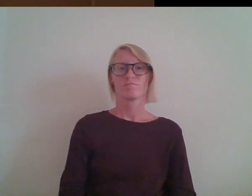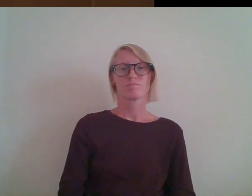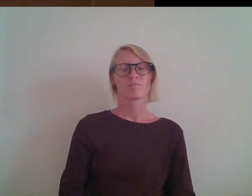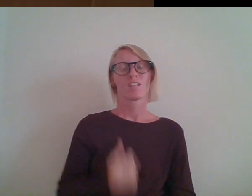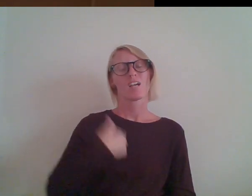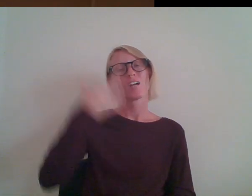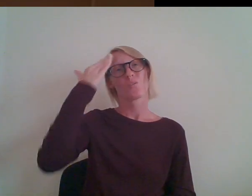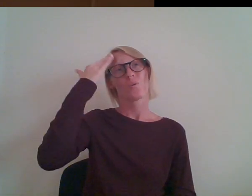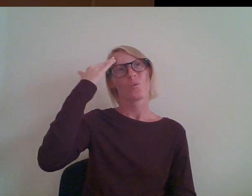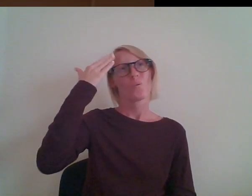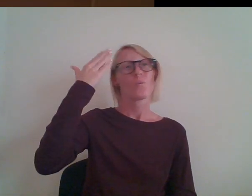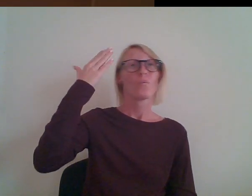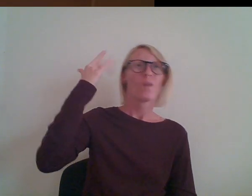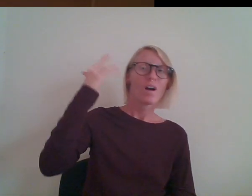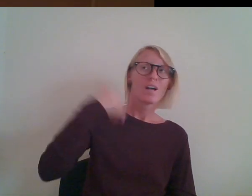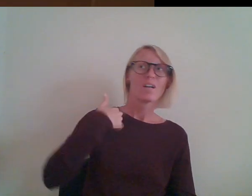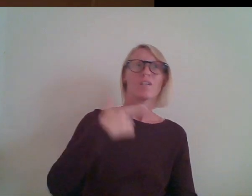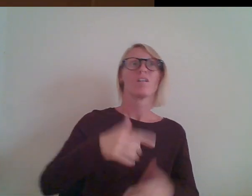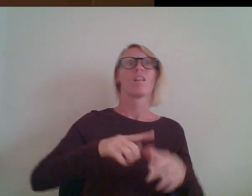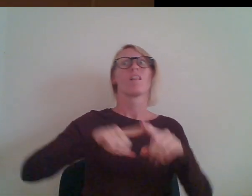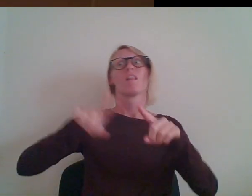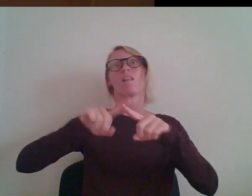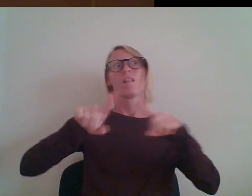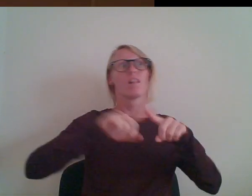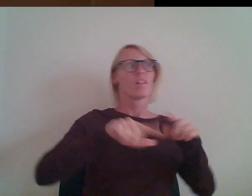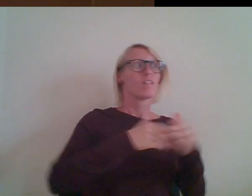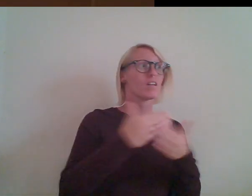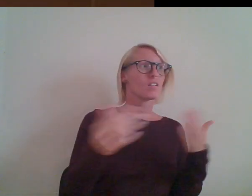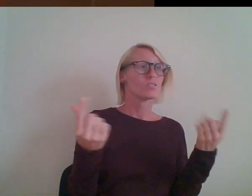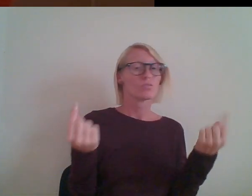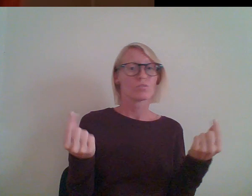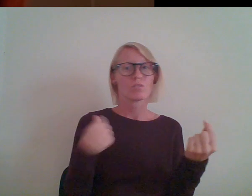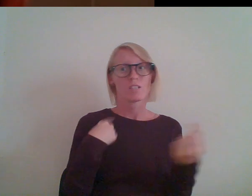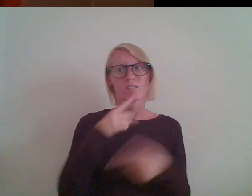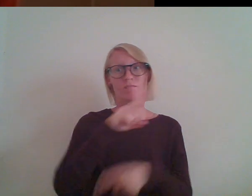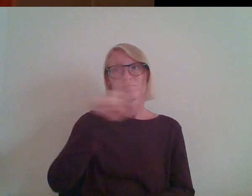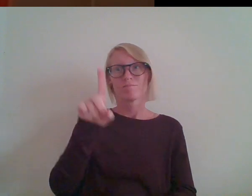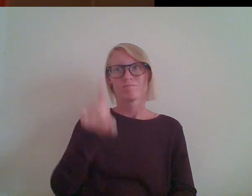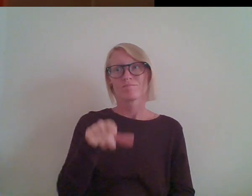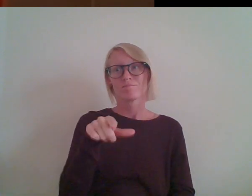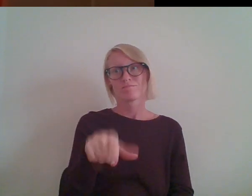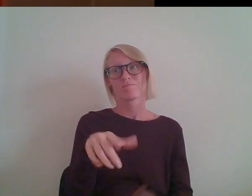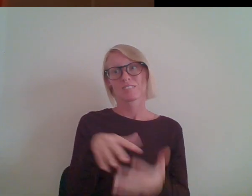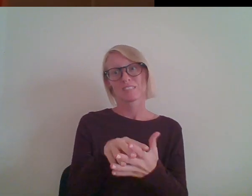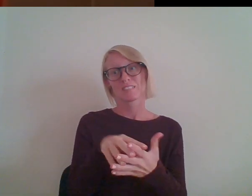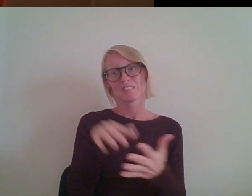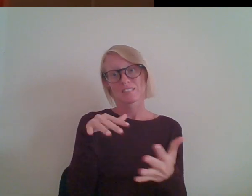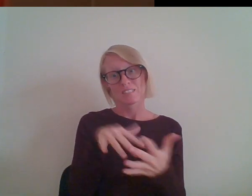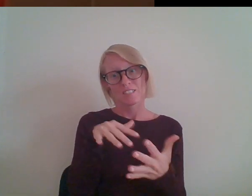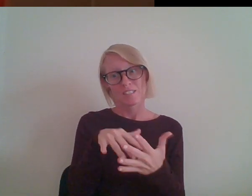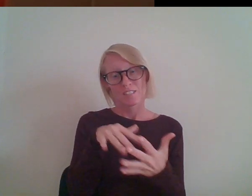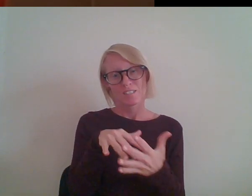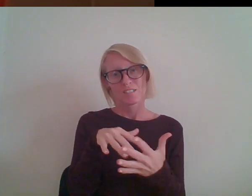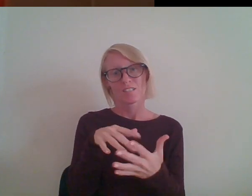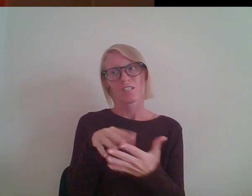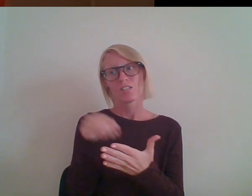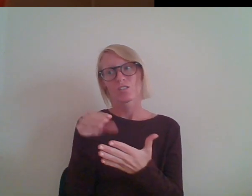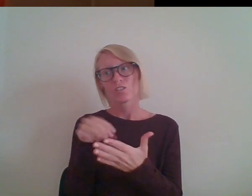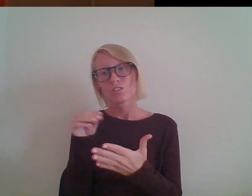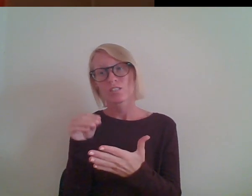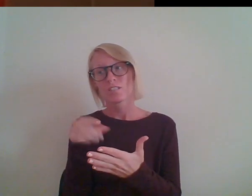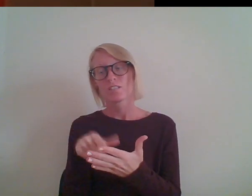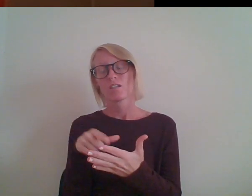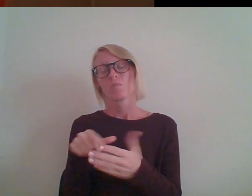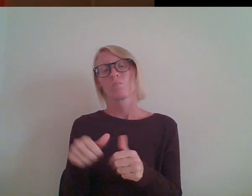things to do. I'd ask you this, are they important? Is studying and learning the most important thing you're doing as a student?